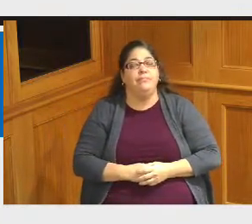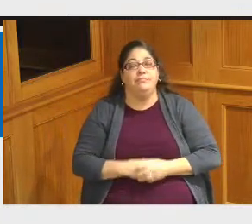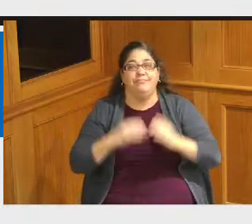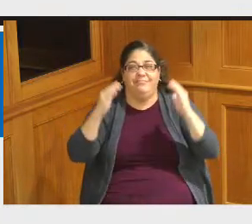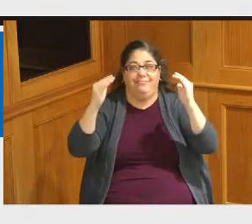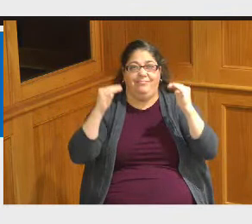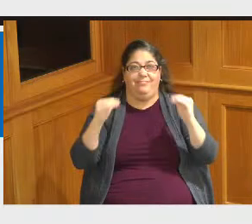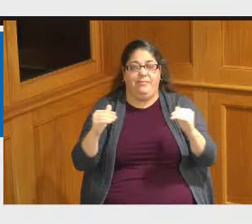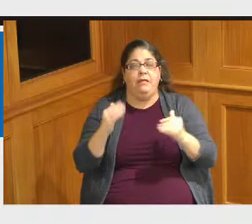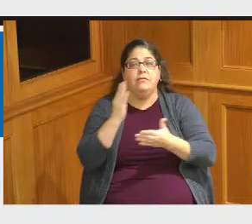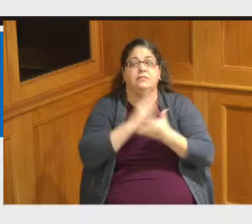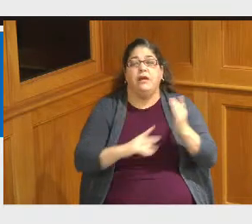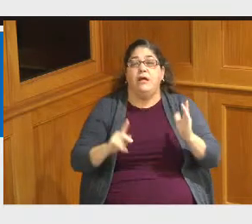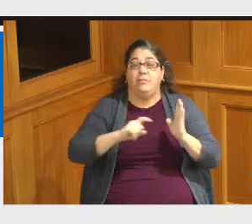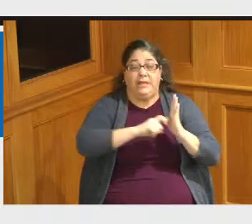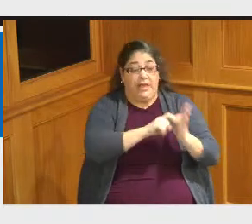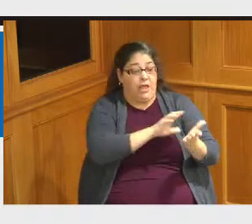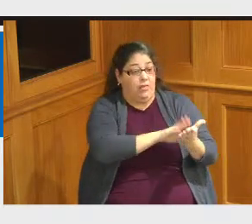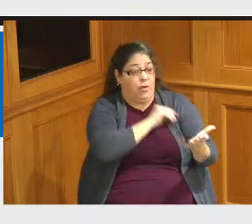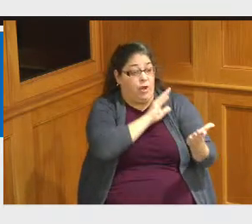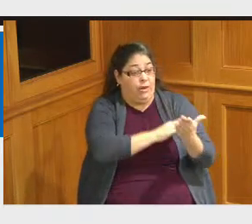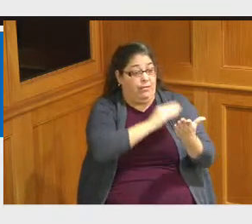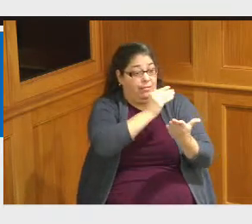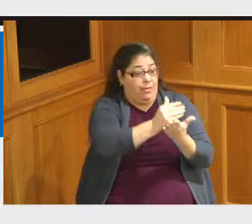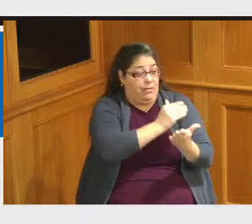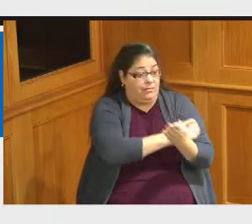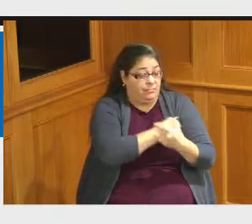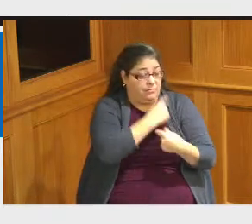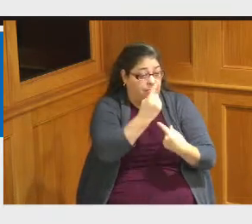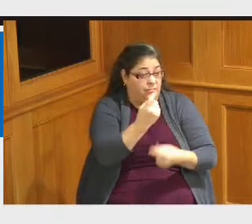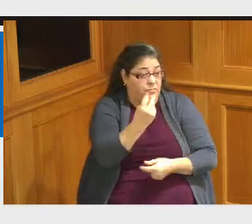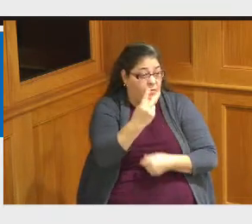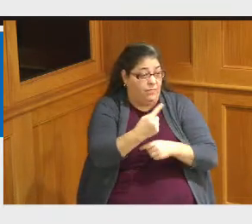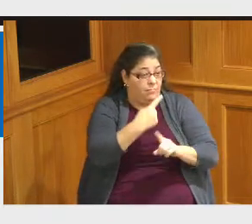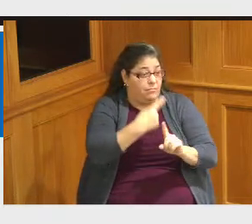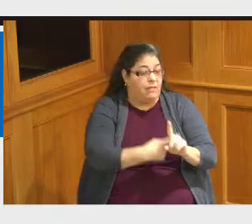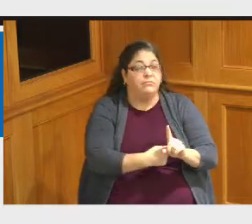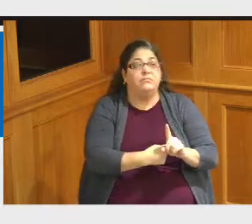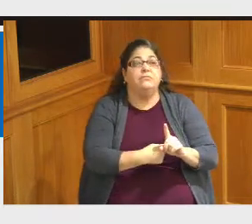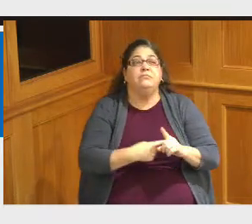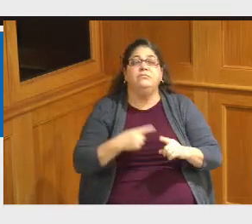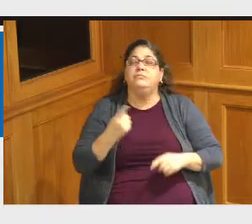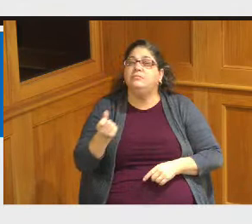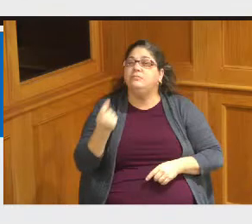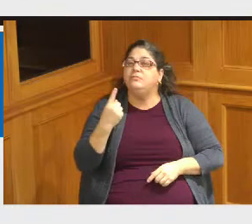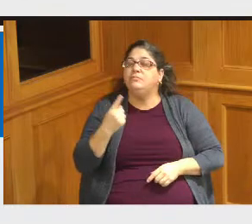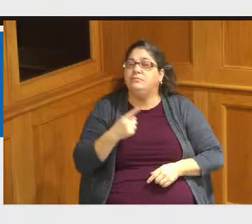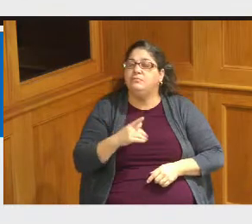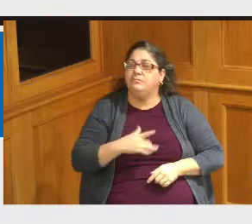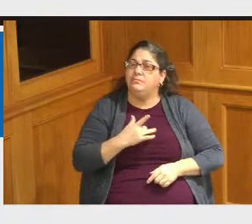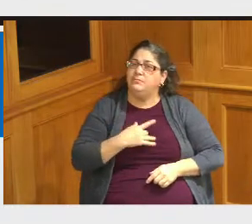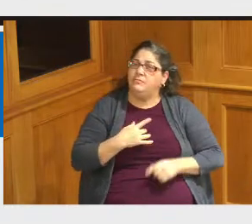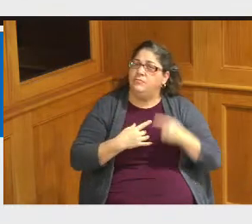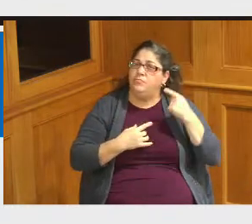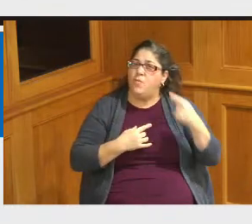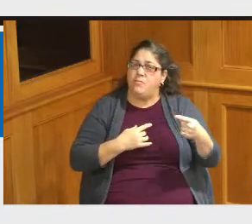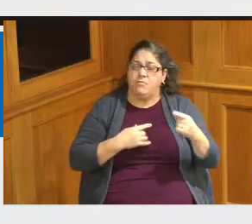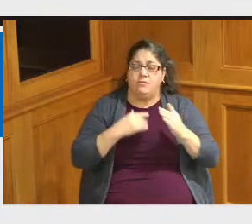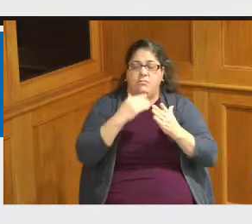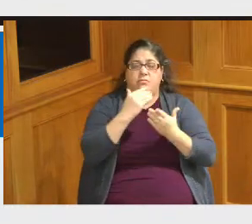Some of the key learnings that we've had over the past 12 months, I think one of them is